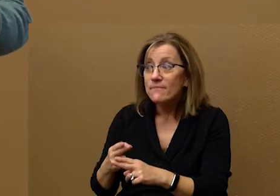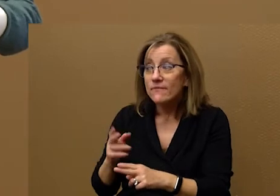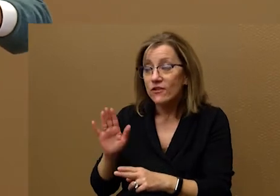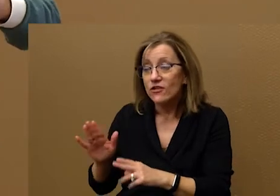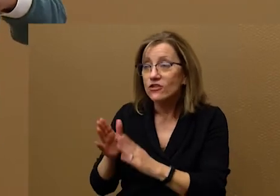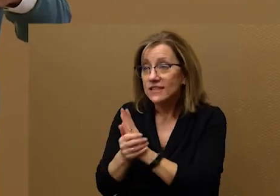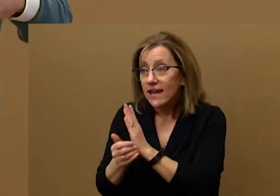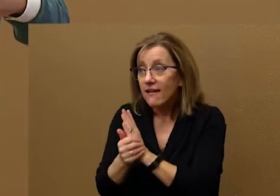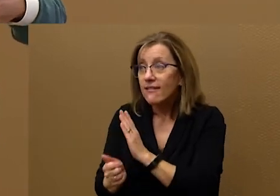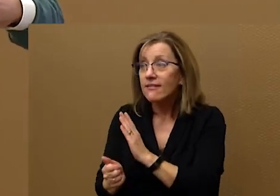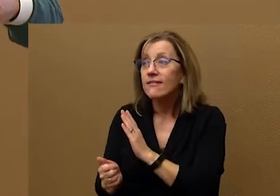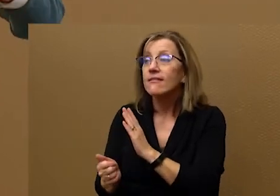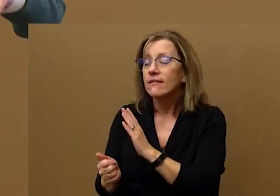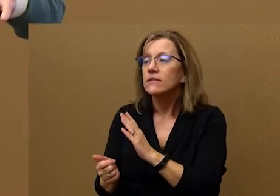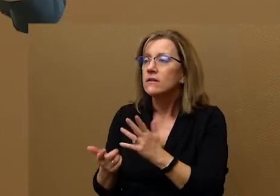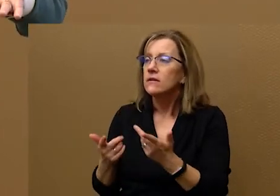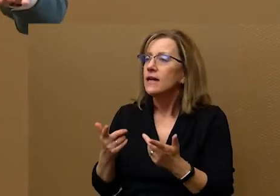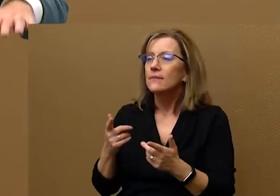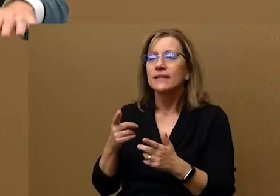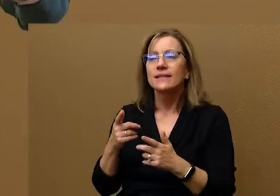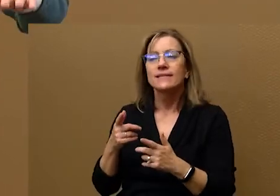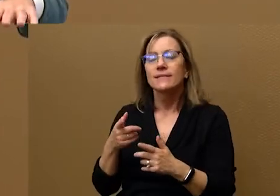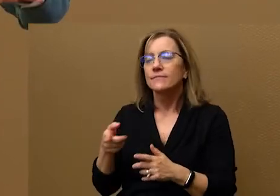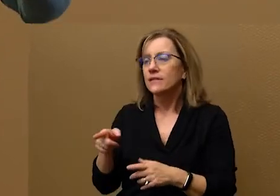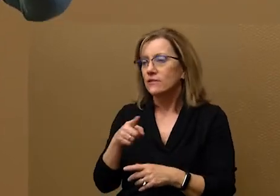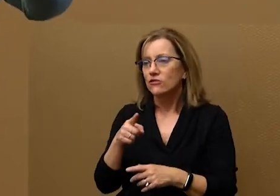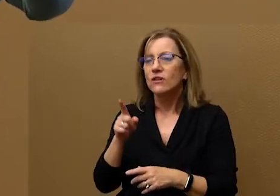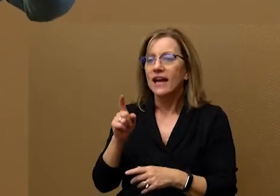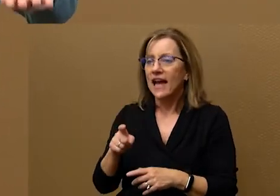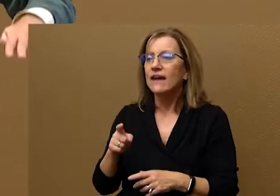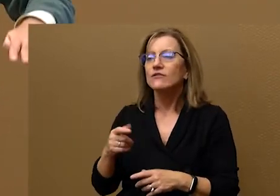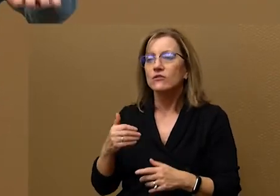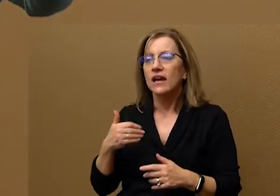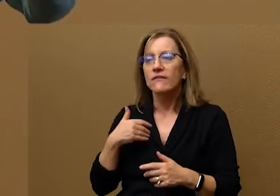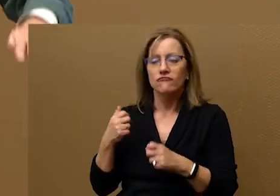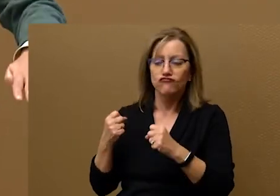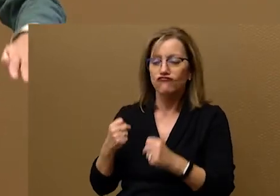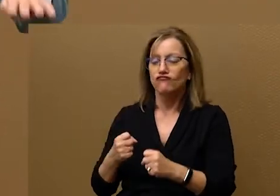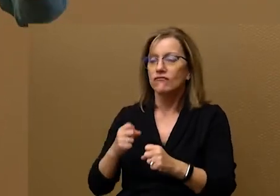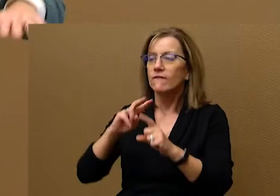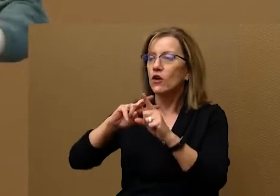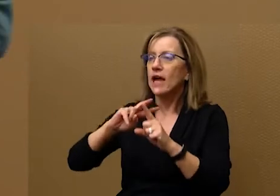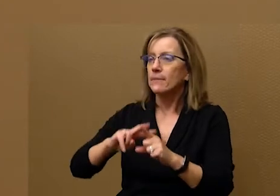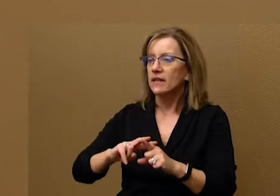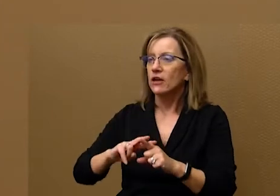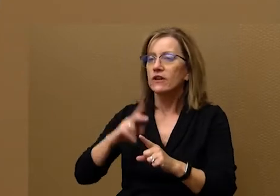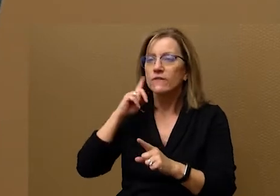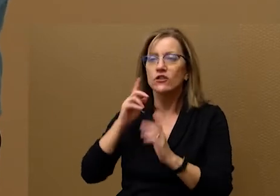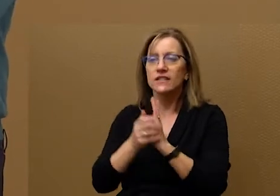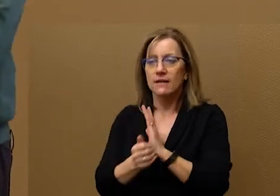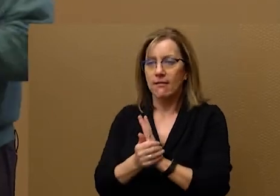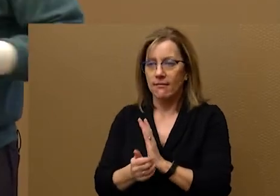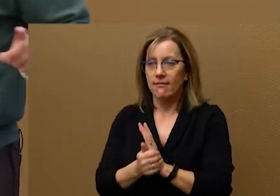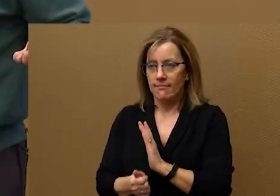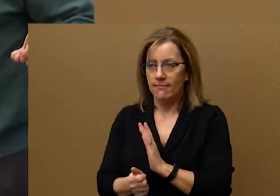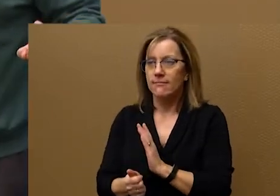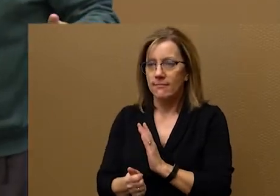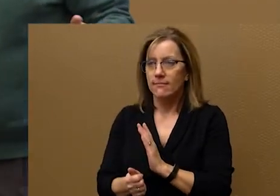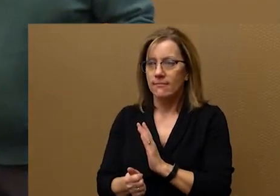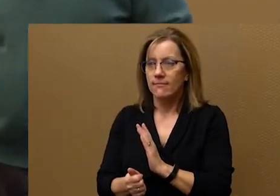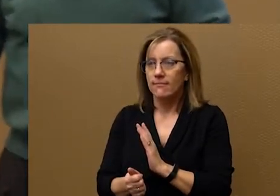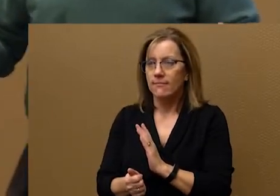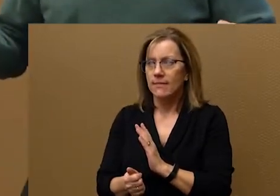do this, the tricky thing is you have to have a very strong vocabulary for skills. And I'm watching